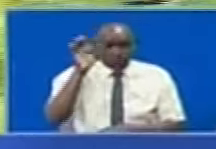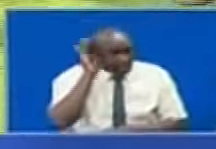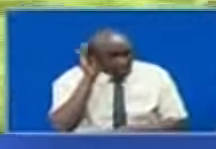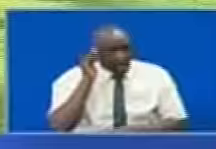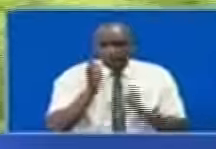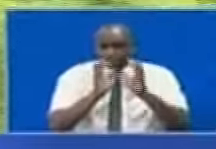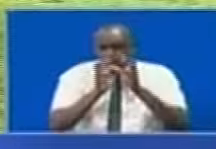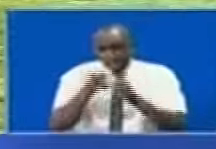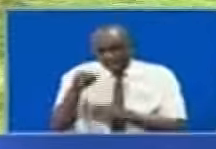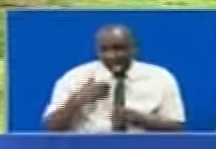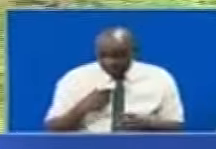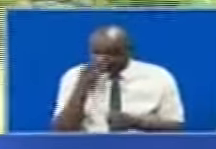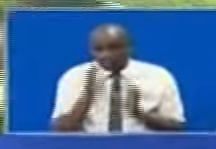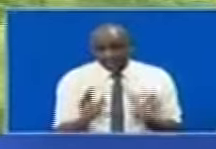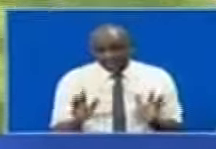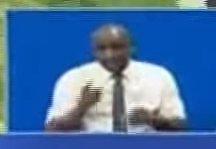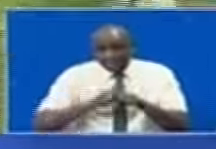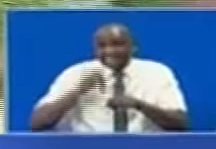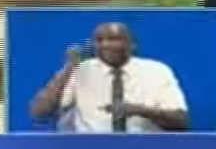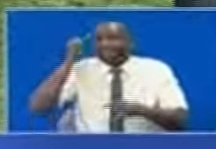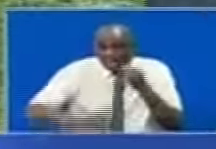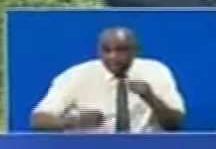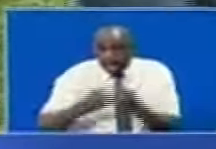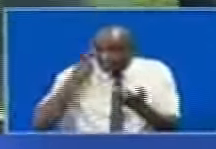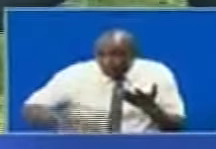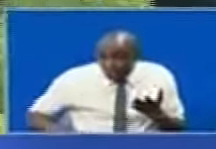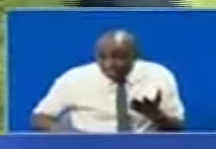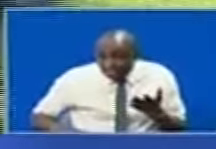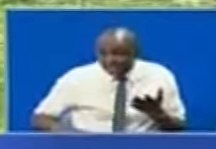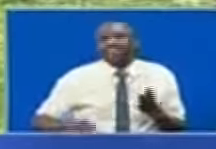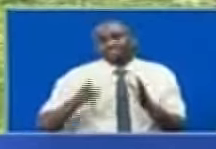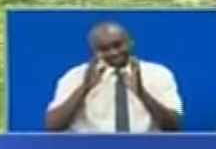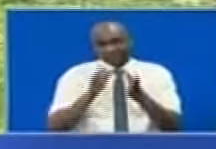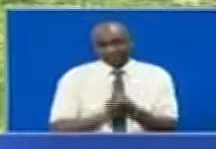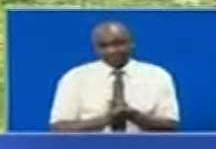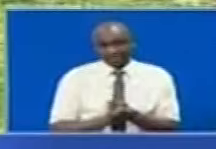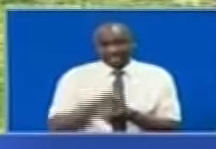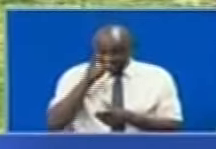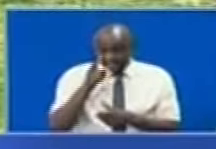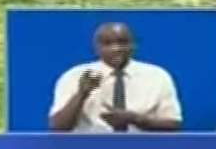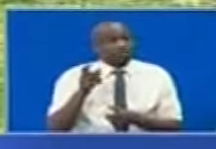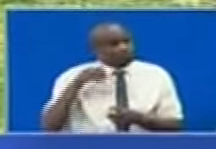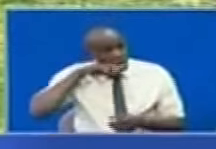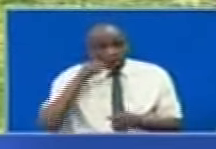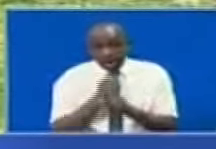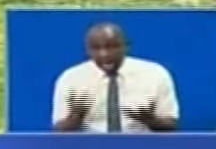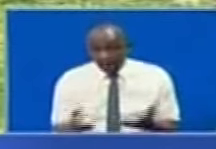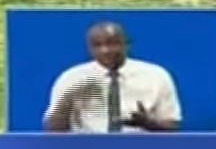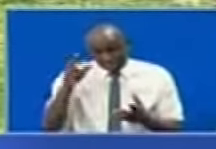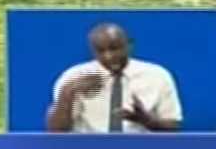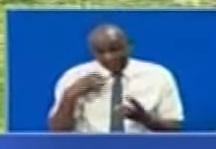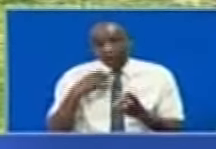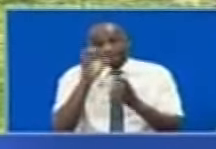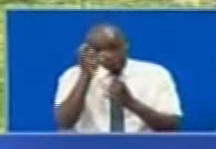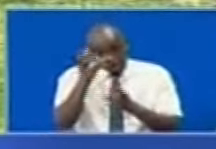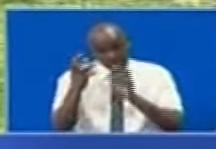has no scent, but which will eventually make all the difference in detection work. These dogs work, and they have such possession for toys, which in this case is a